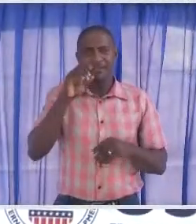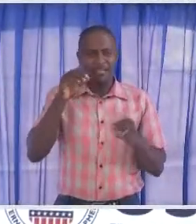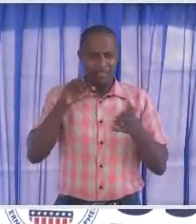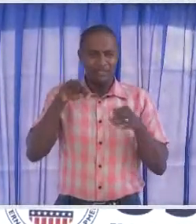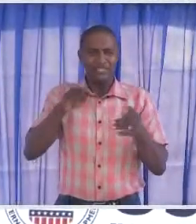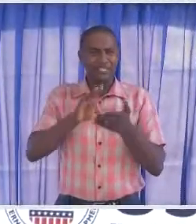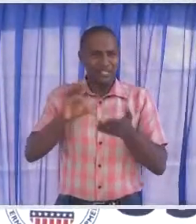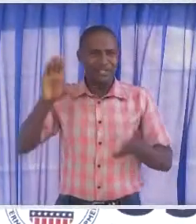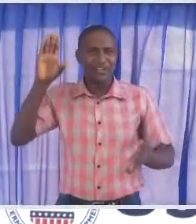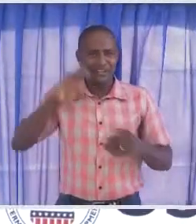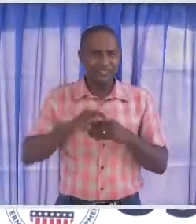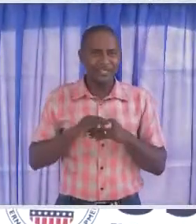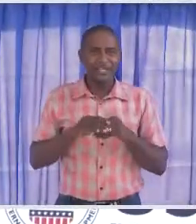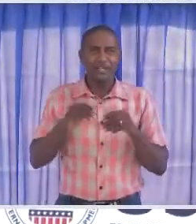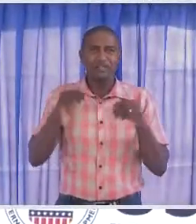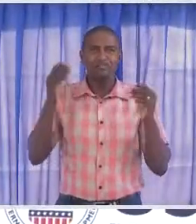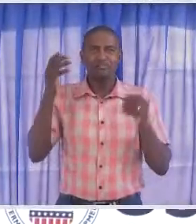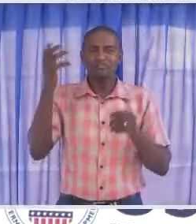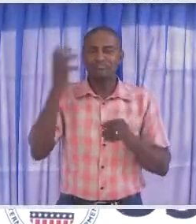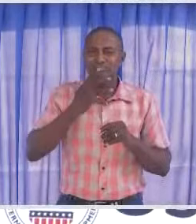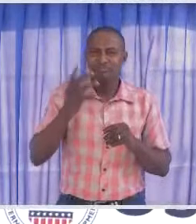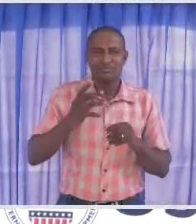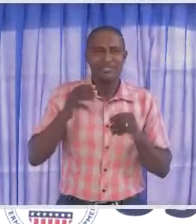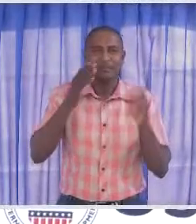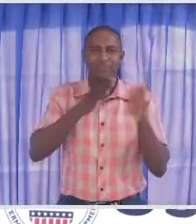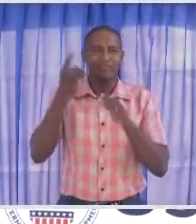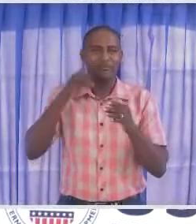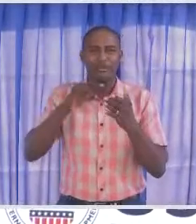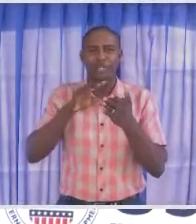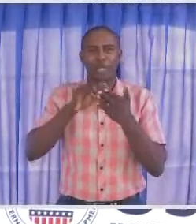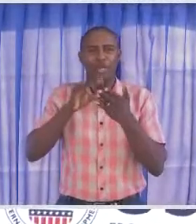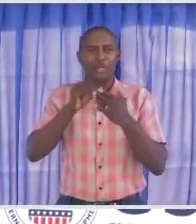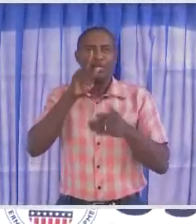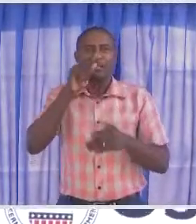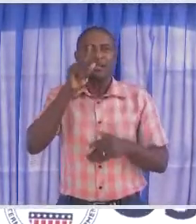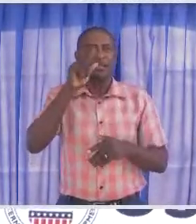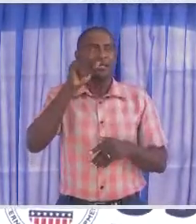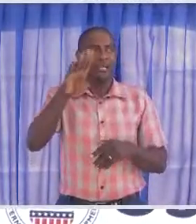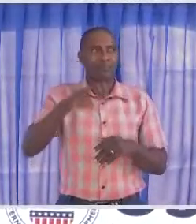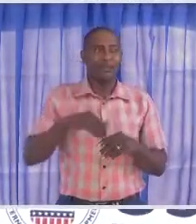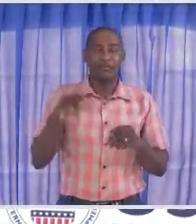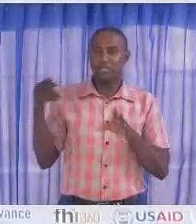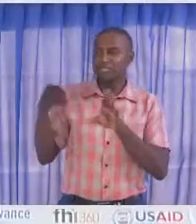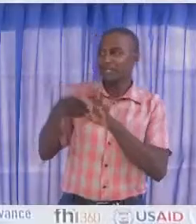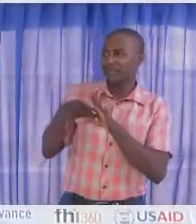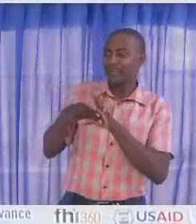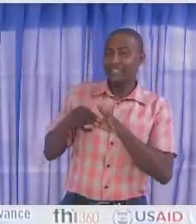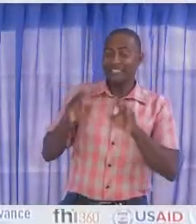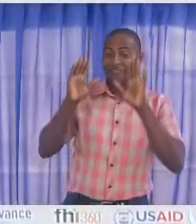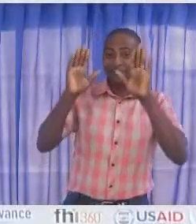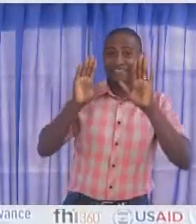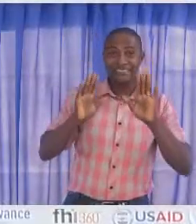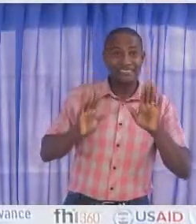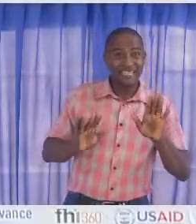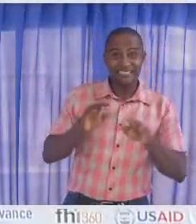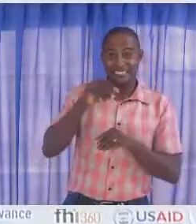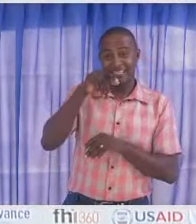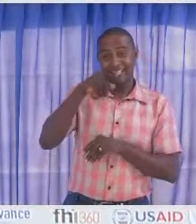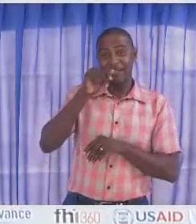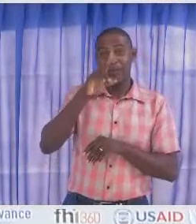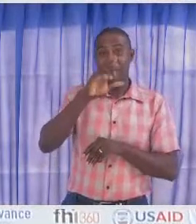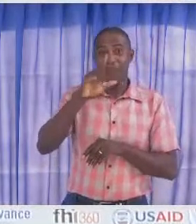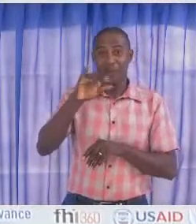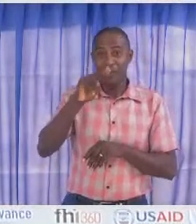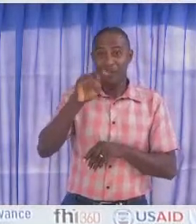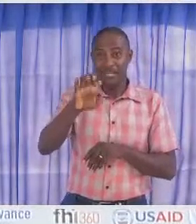plans for the Learning Lab. I am joined by, I'm going to say, the fantastic Mrs. Pauline Reed,